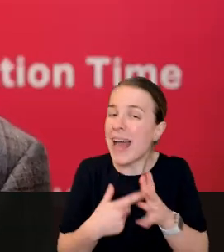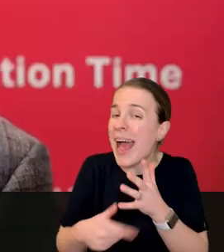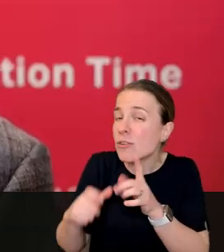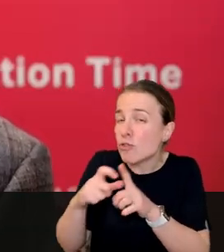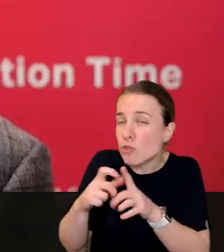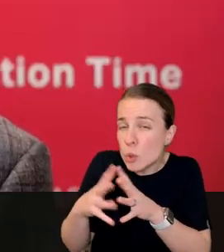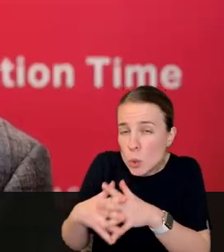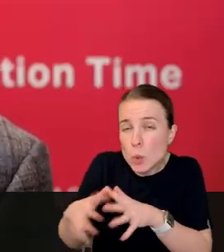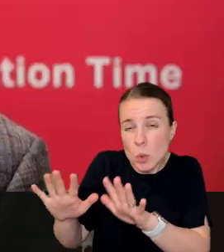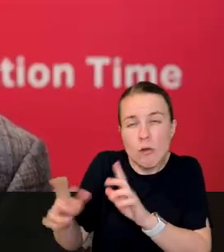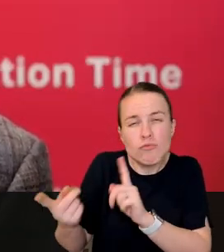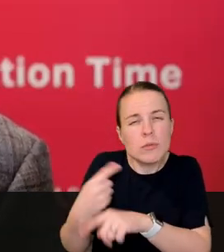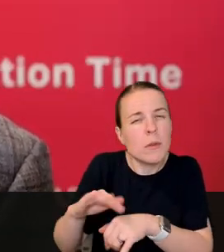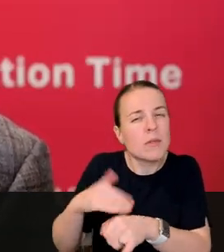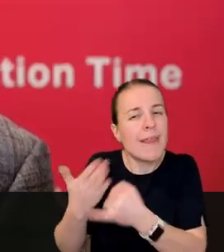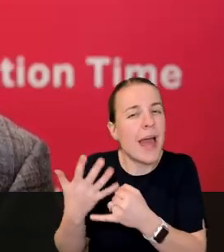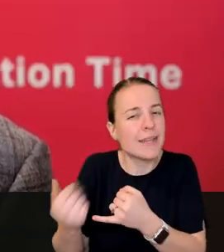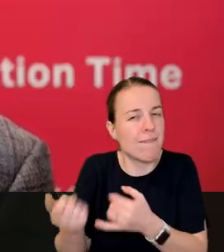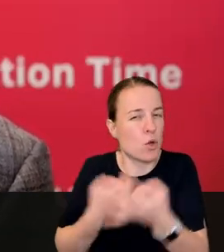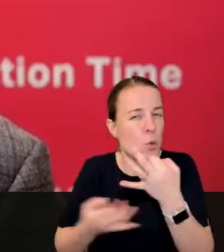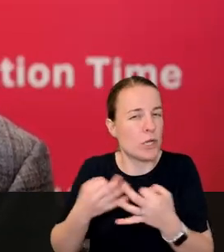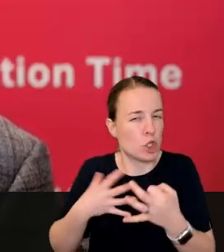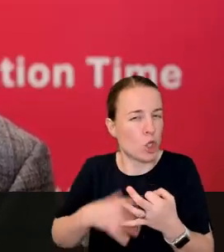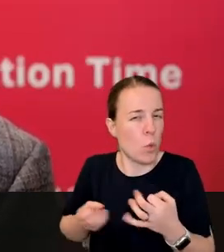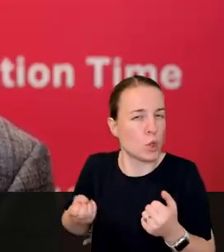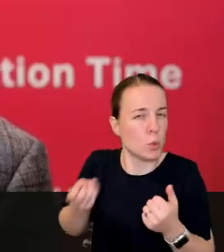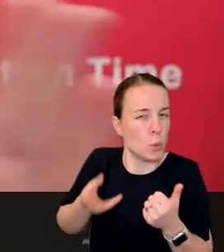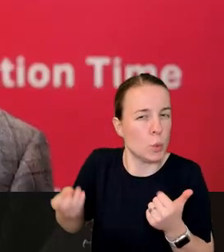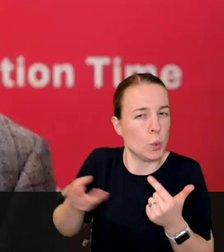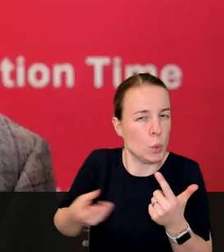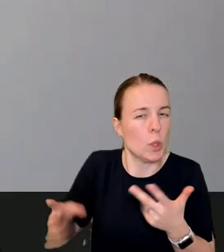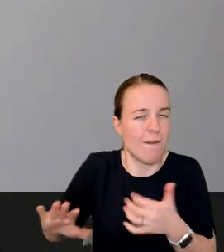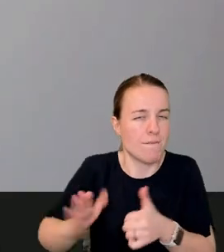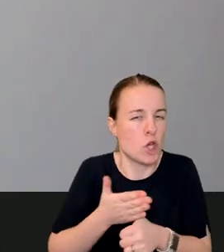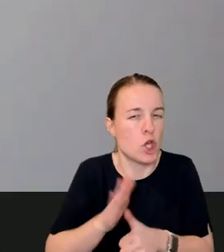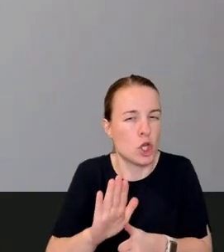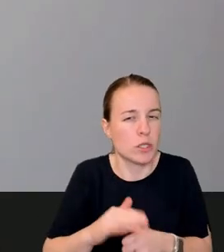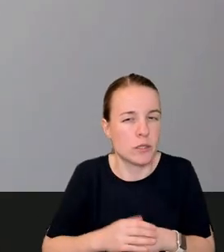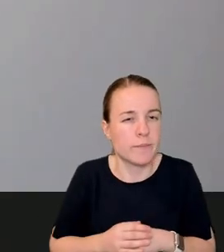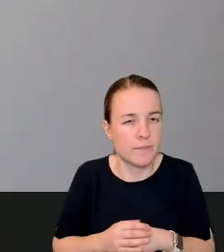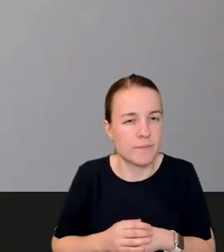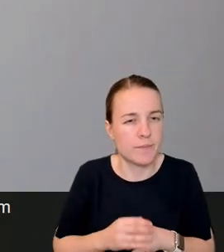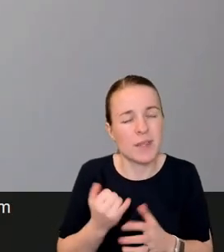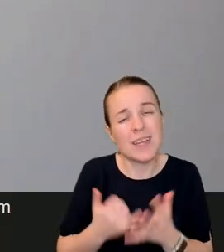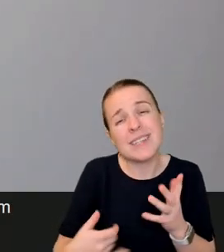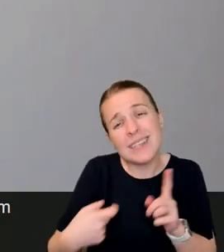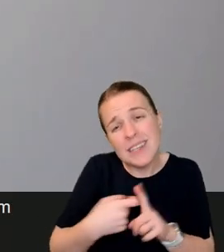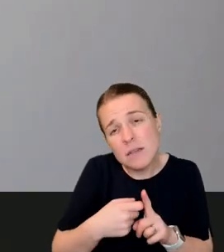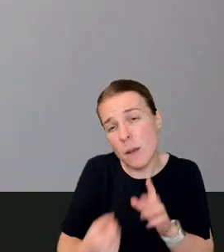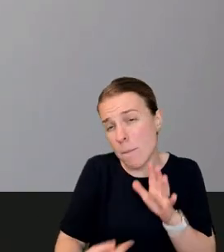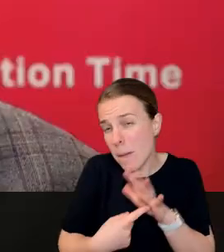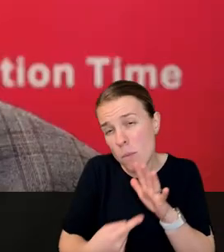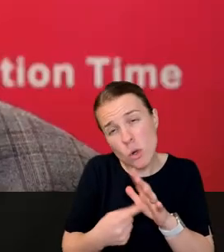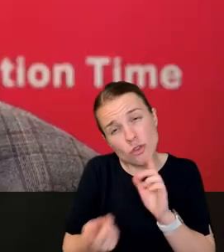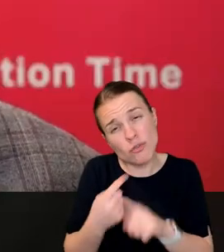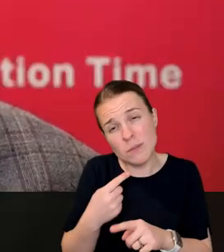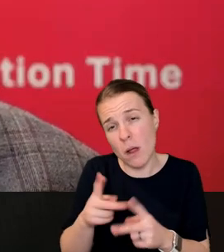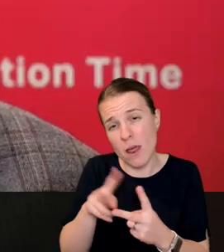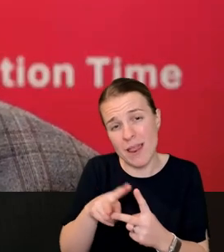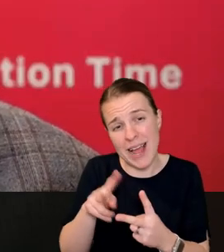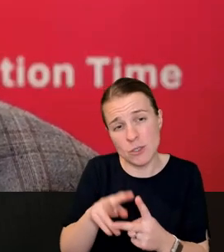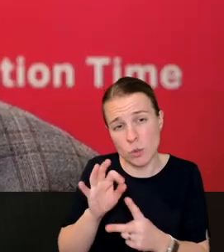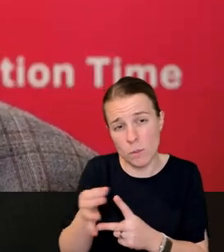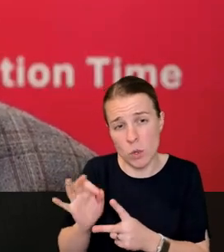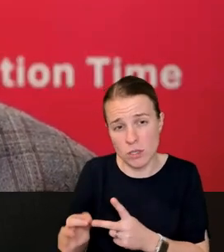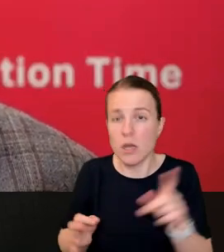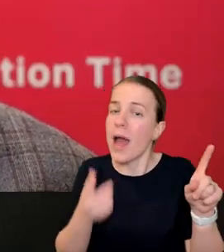of questions that I'd want to get in from the chat first. Yes, I think it's important to respond to the last two points, don't you think? Well, you can do that at the